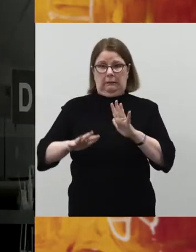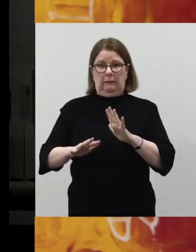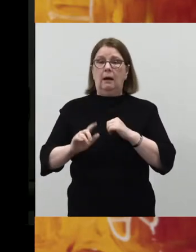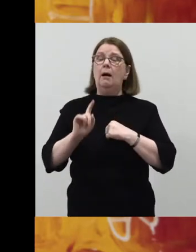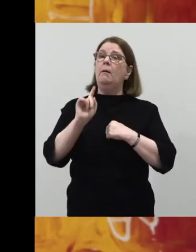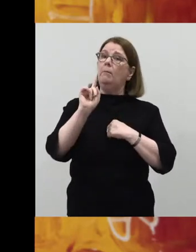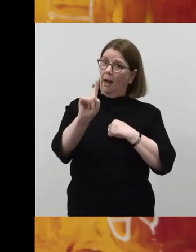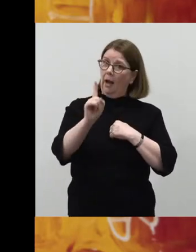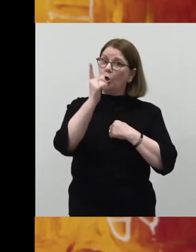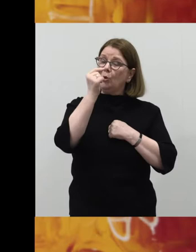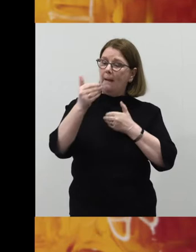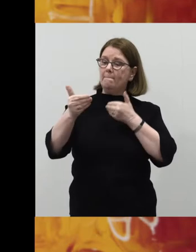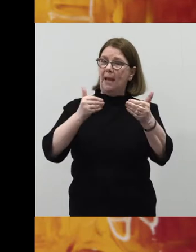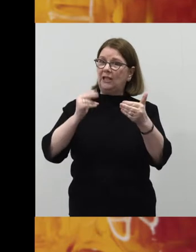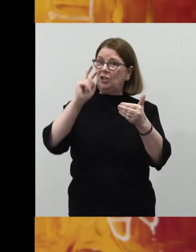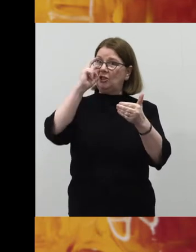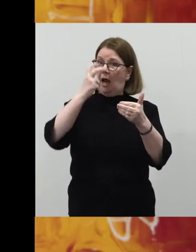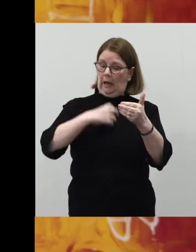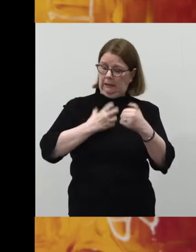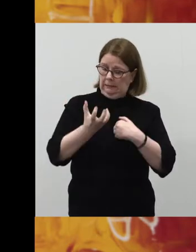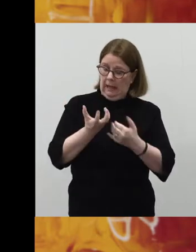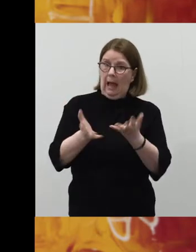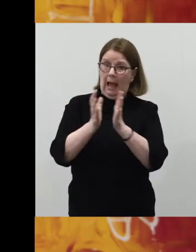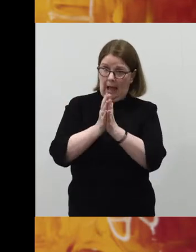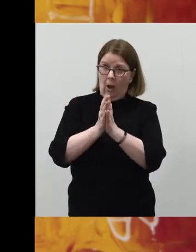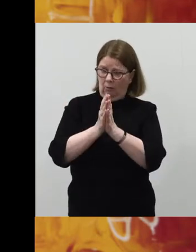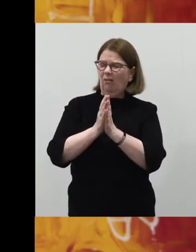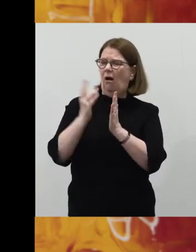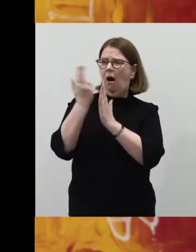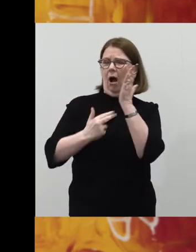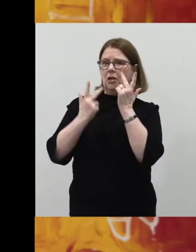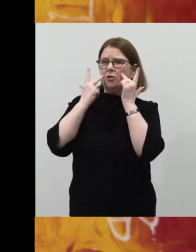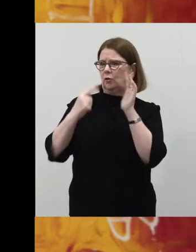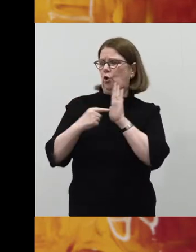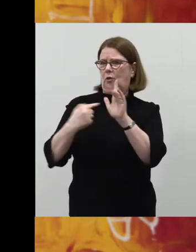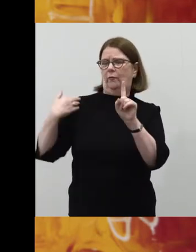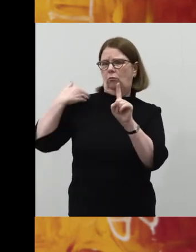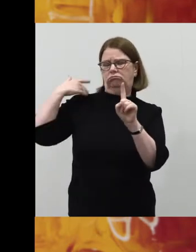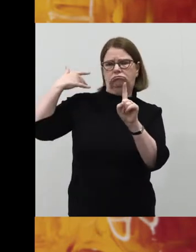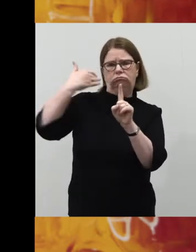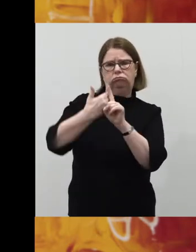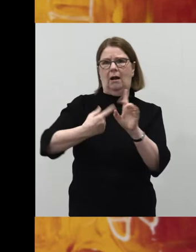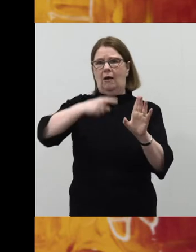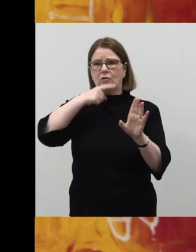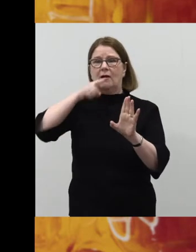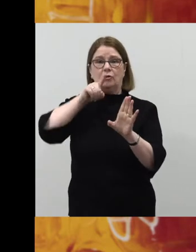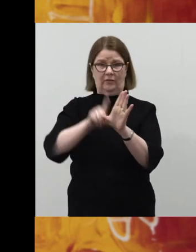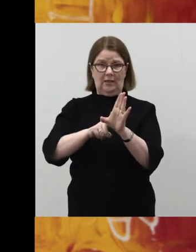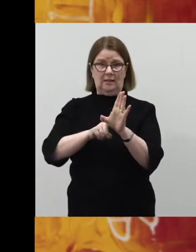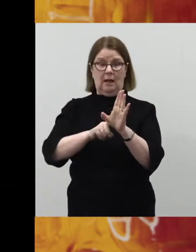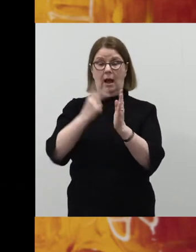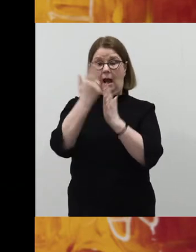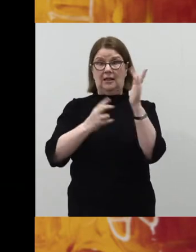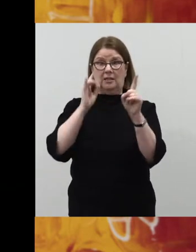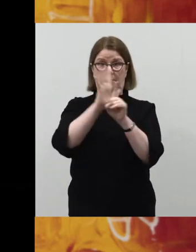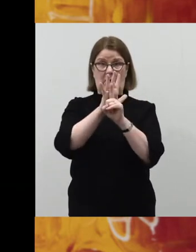been highlighted by our recent experiences of COVID-19. However, there is a model of managing that